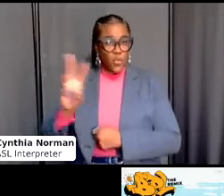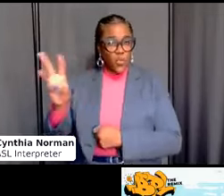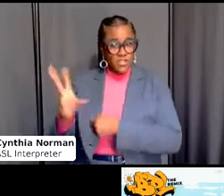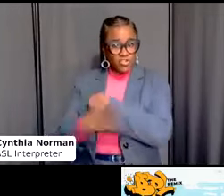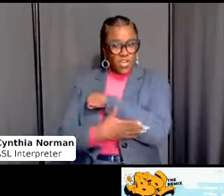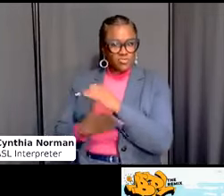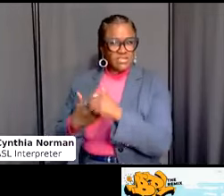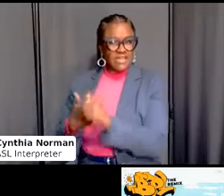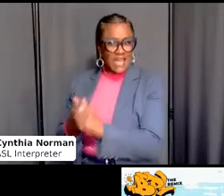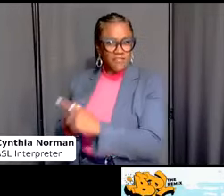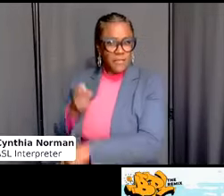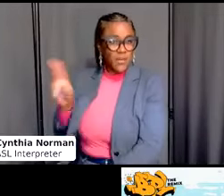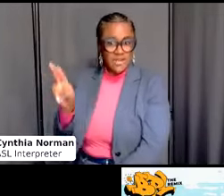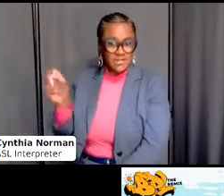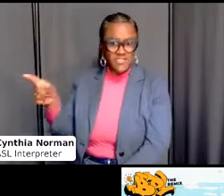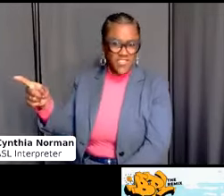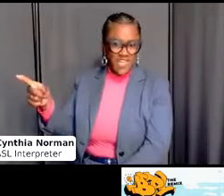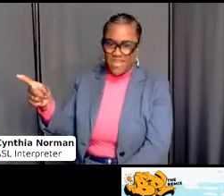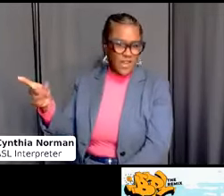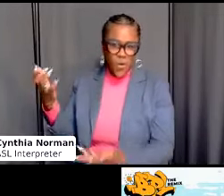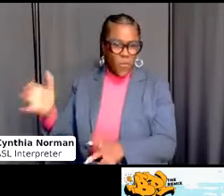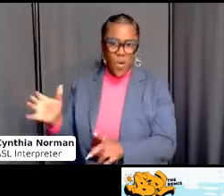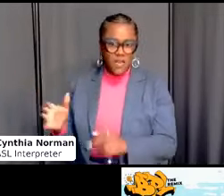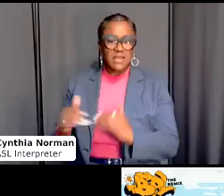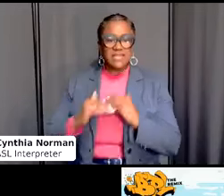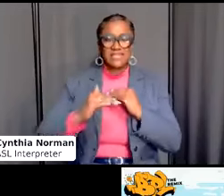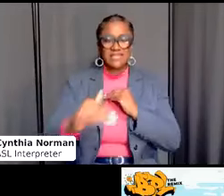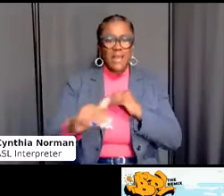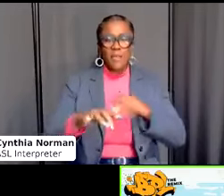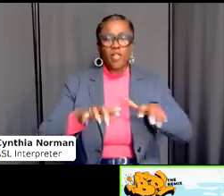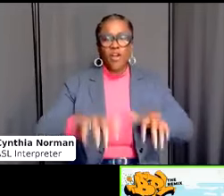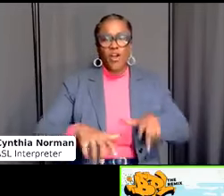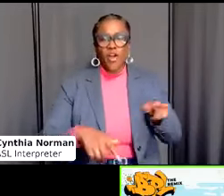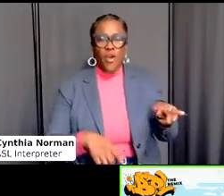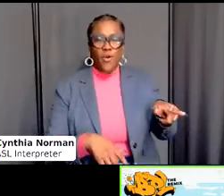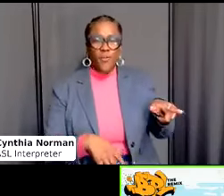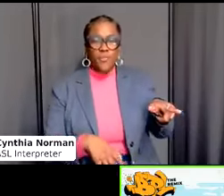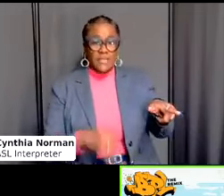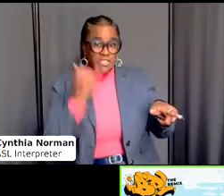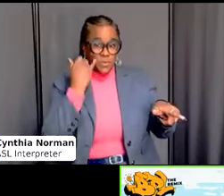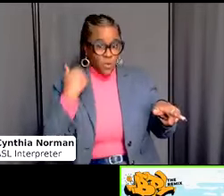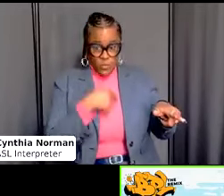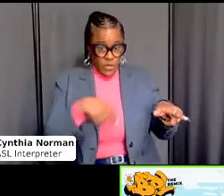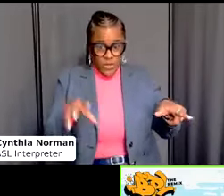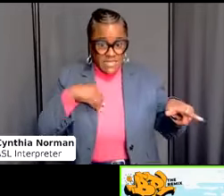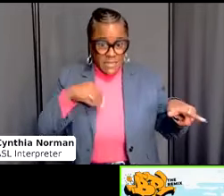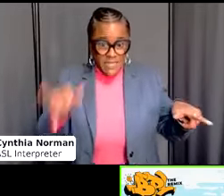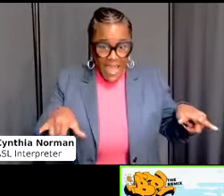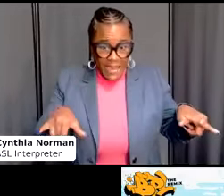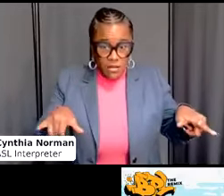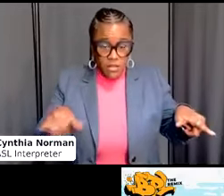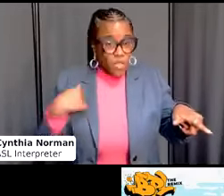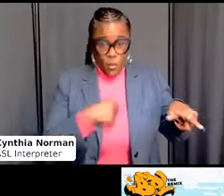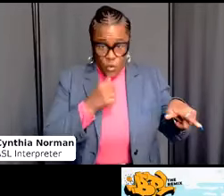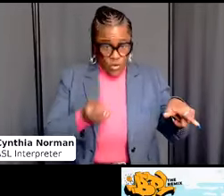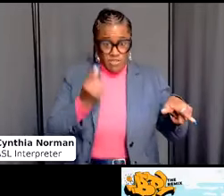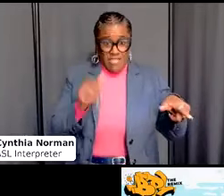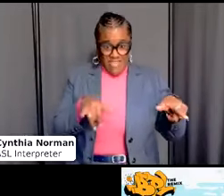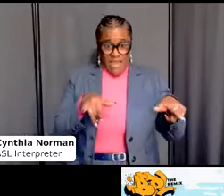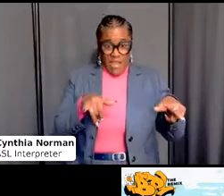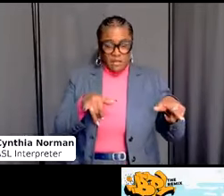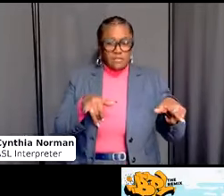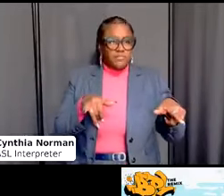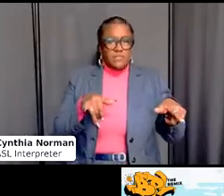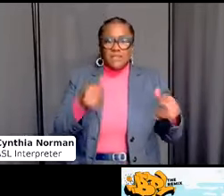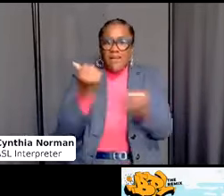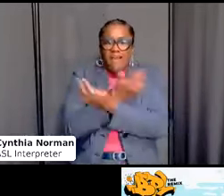States, cannot afford for there to be a stable Congo. So if we don't accept that, if we don't understand that, everything else